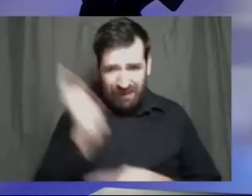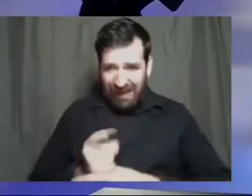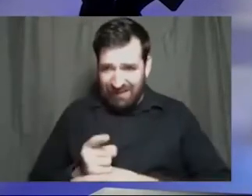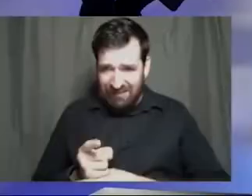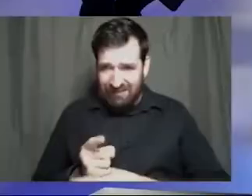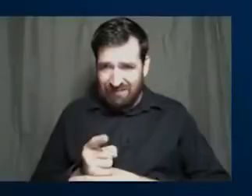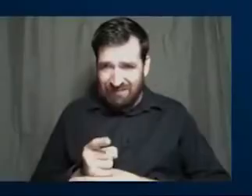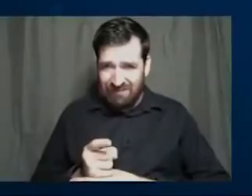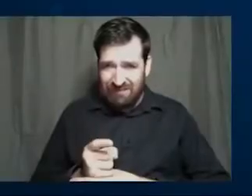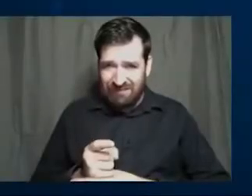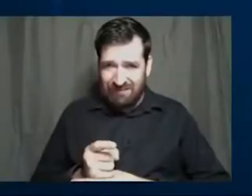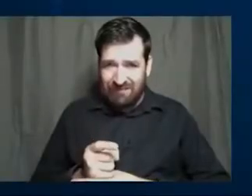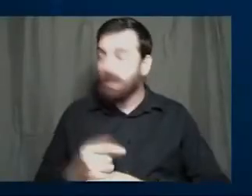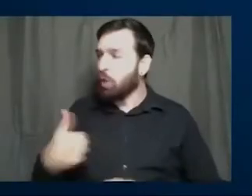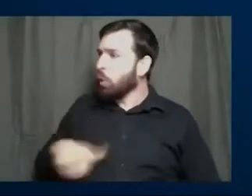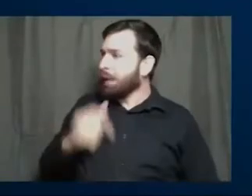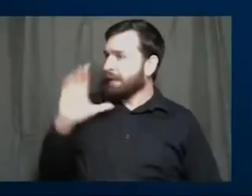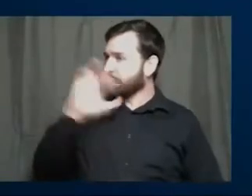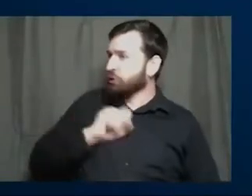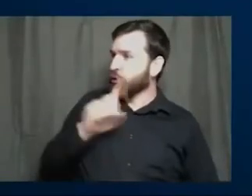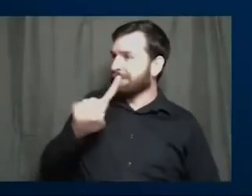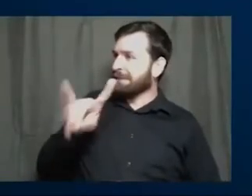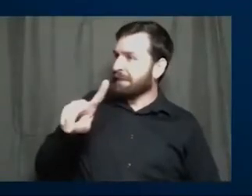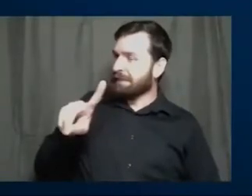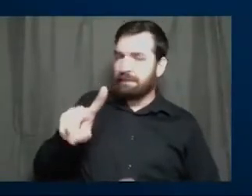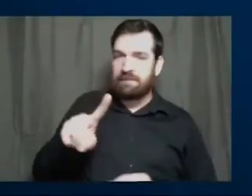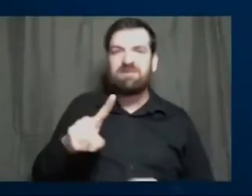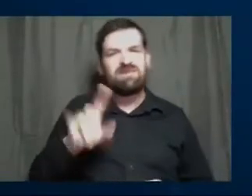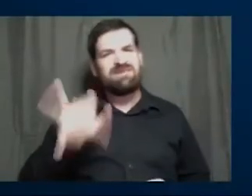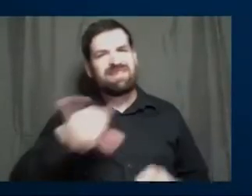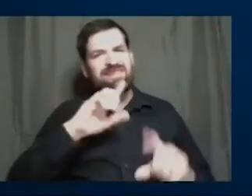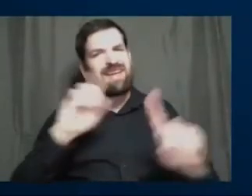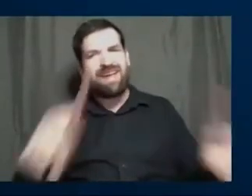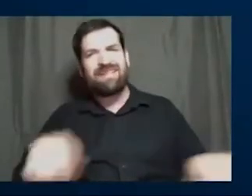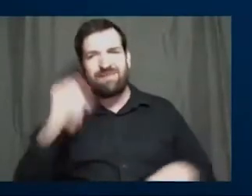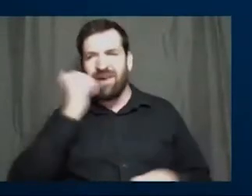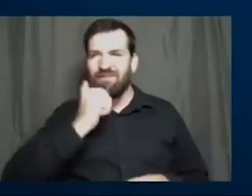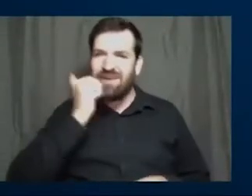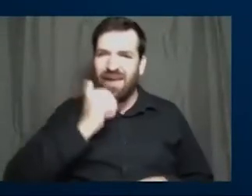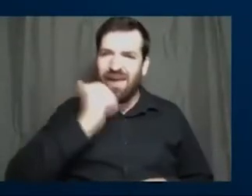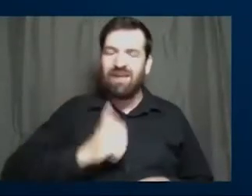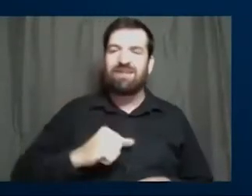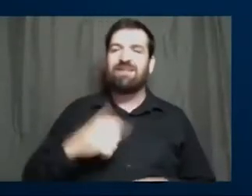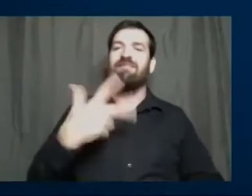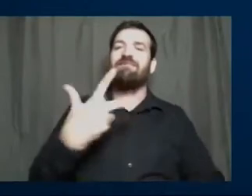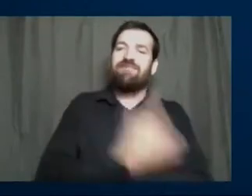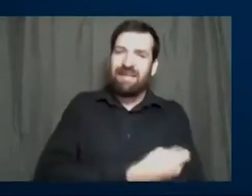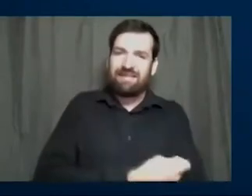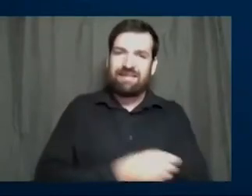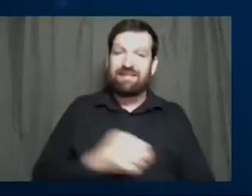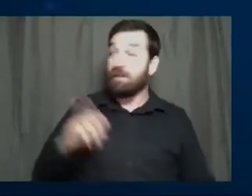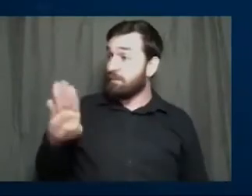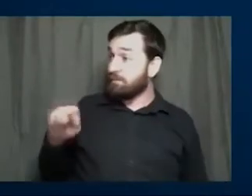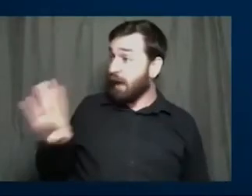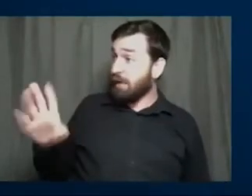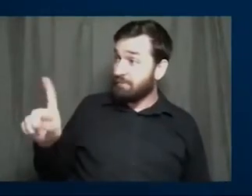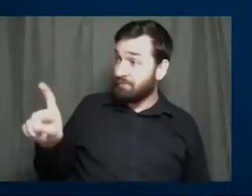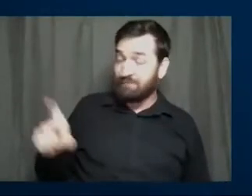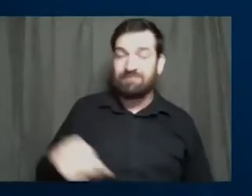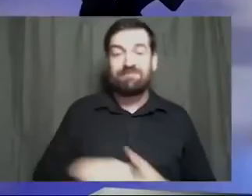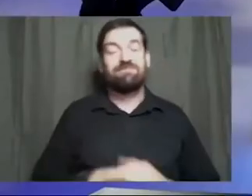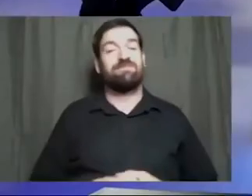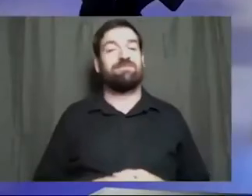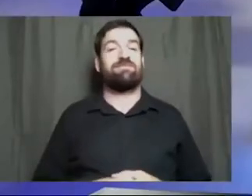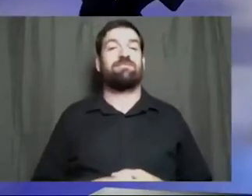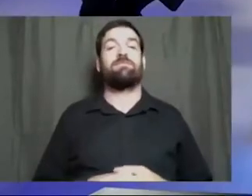We assumed it did. Well, I think that must be the answer. We just assumed. Everything's bad, Bob. Okay, so I do need to ask this for